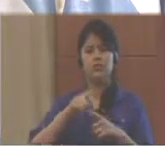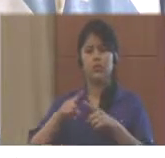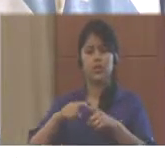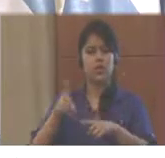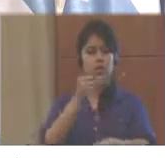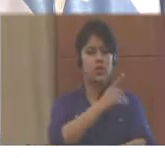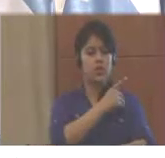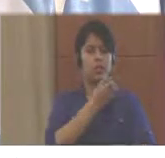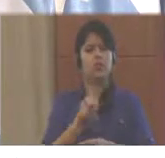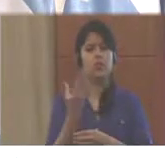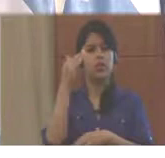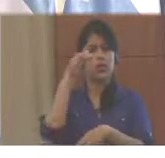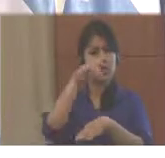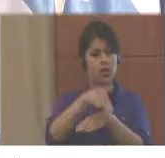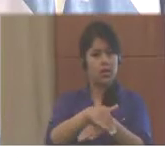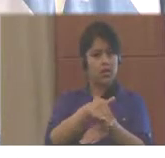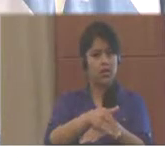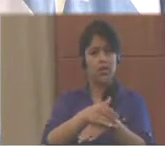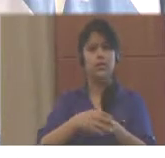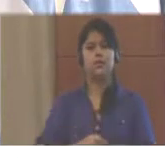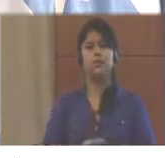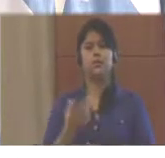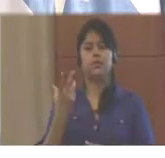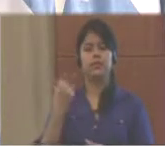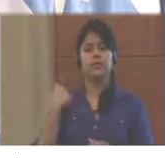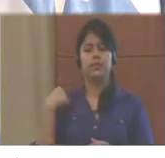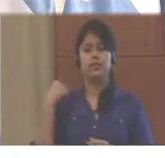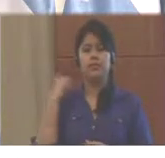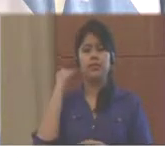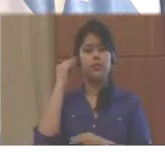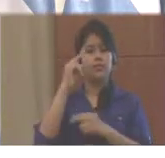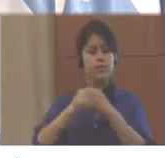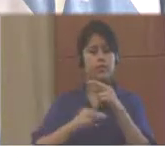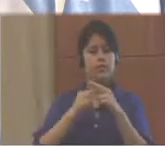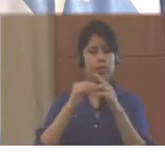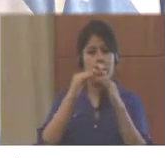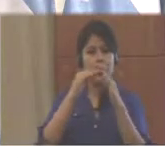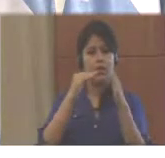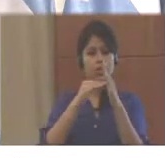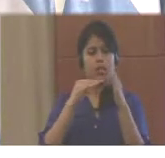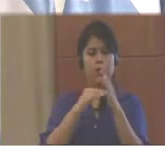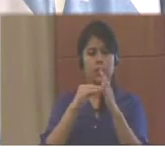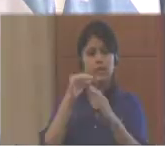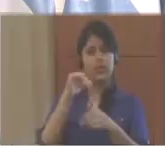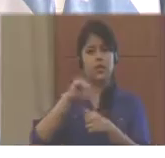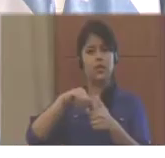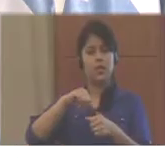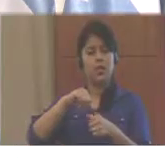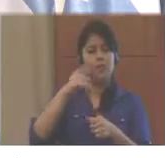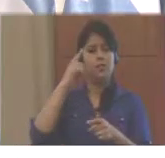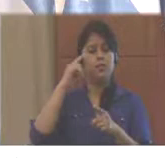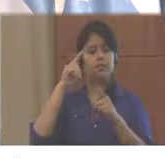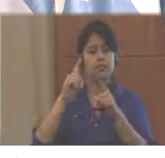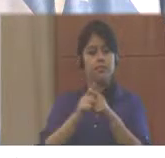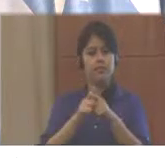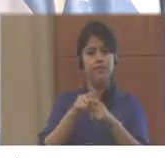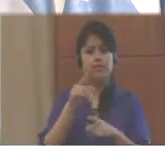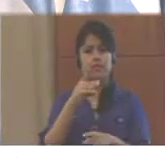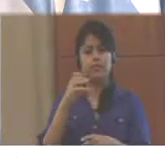At the Caribbean regional level, implementation of the Enhanced Comprehensive Disaster Management